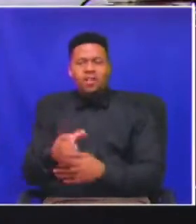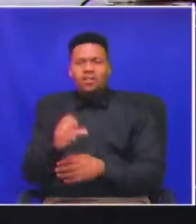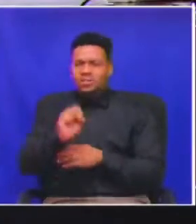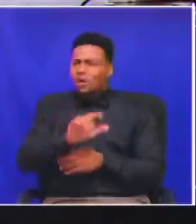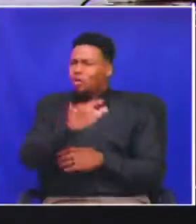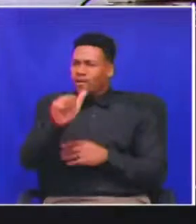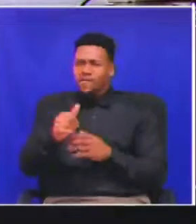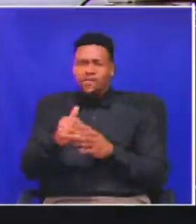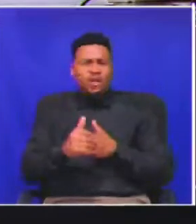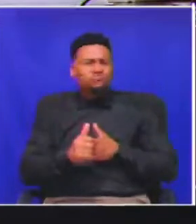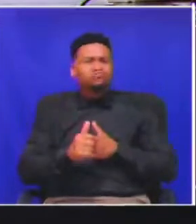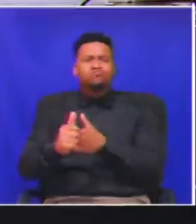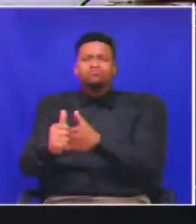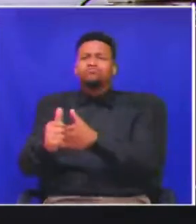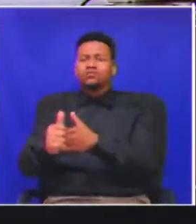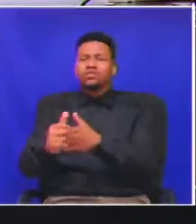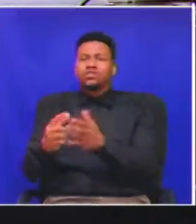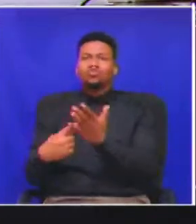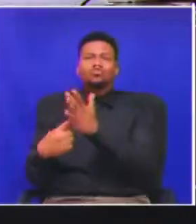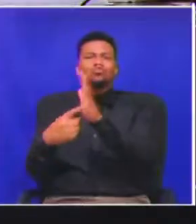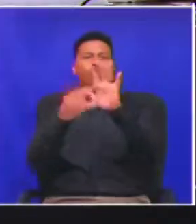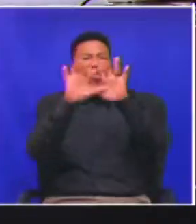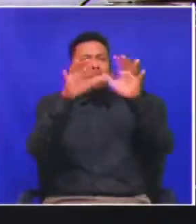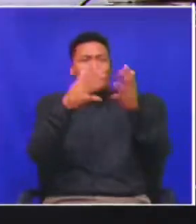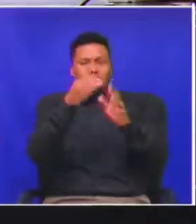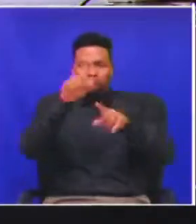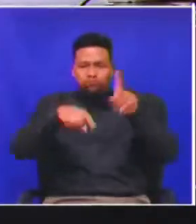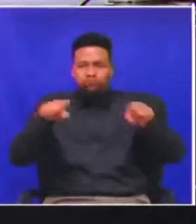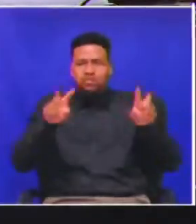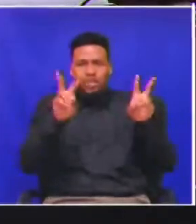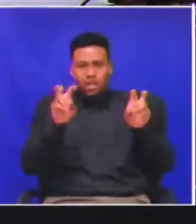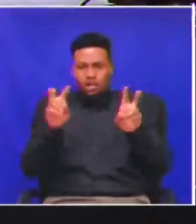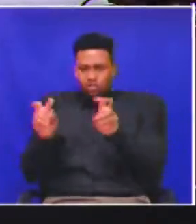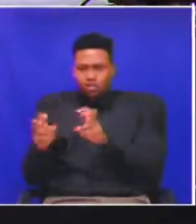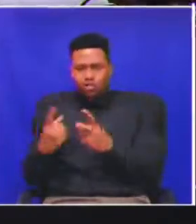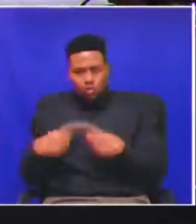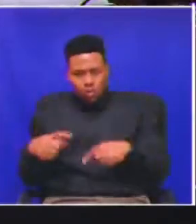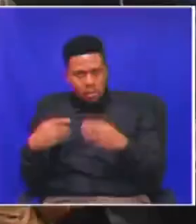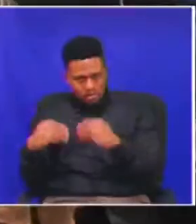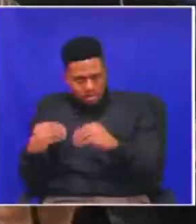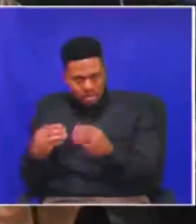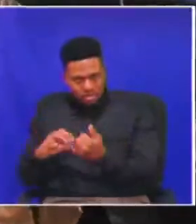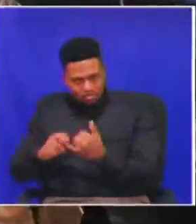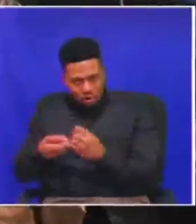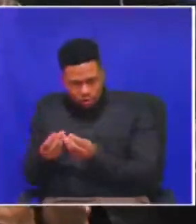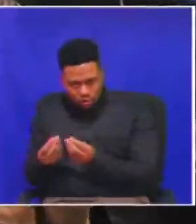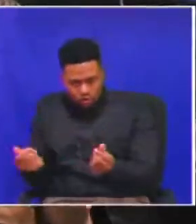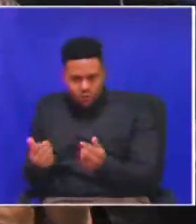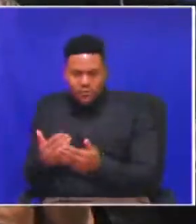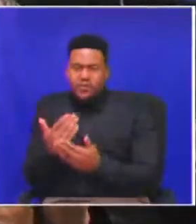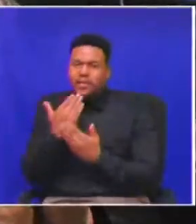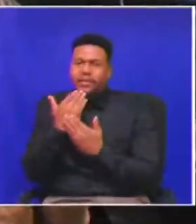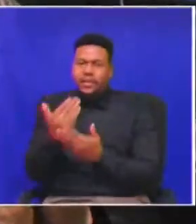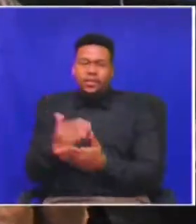a number of issues that we've been dealing with. Thank you. Thank you, Honorable President. The